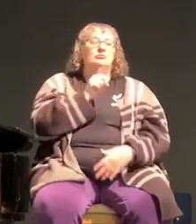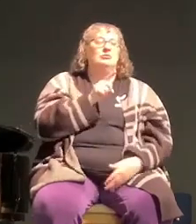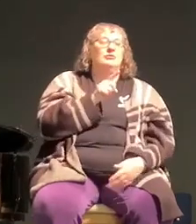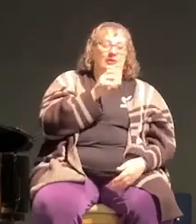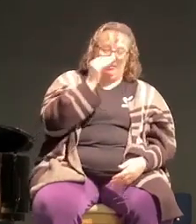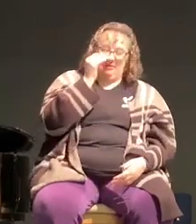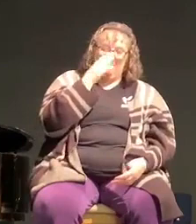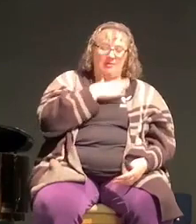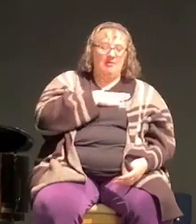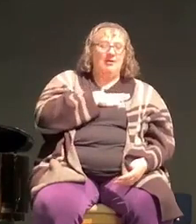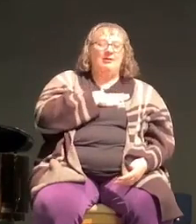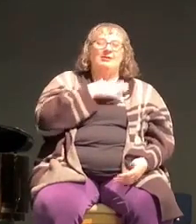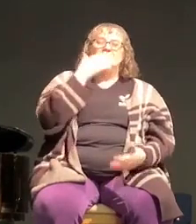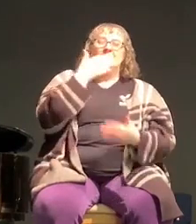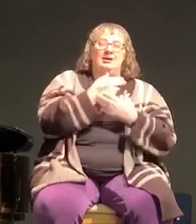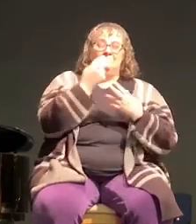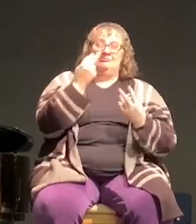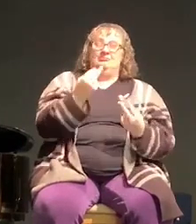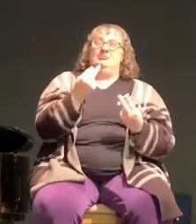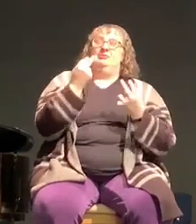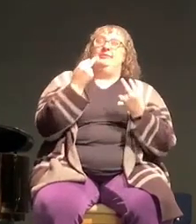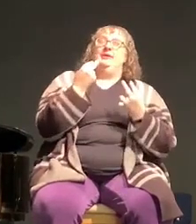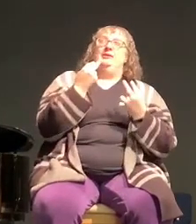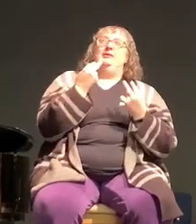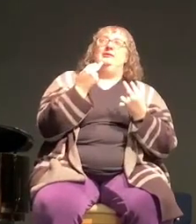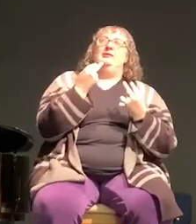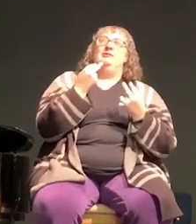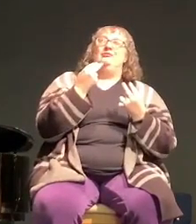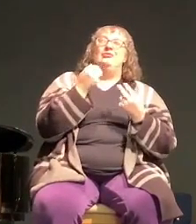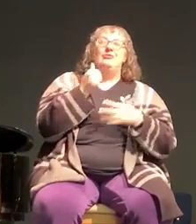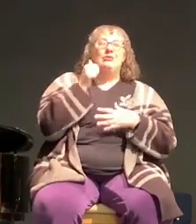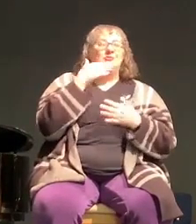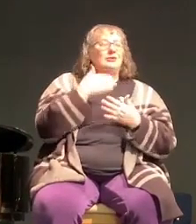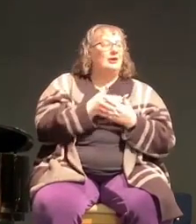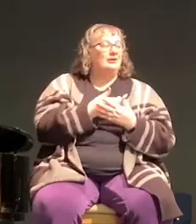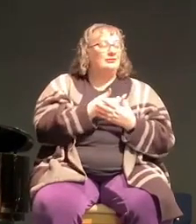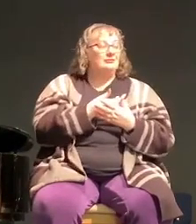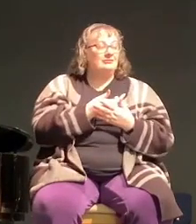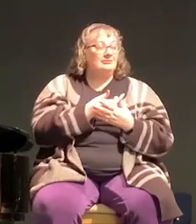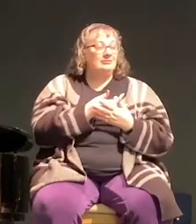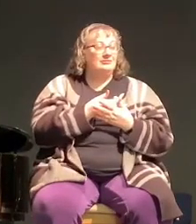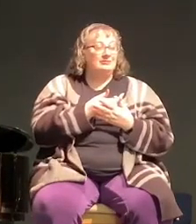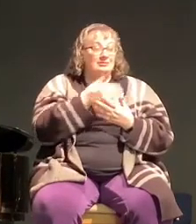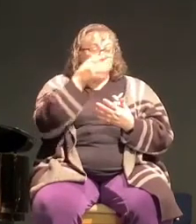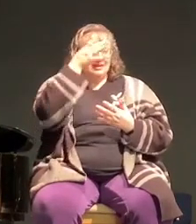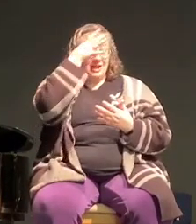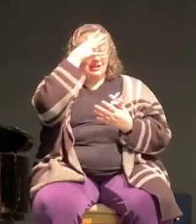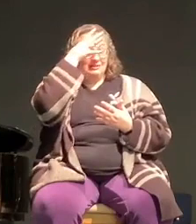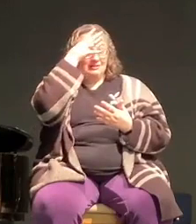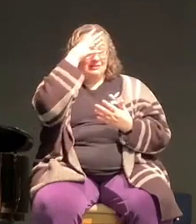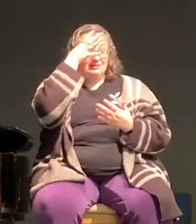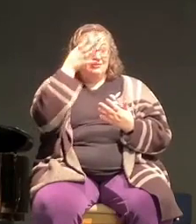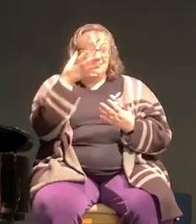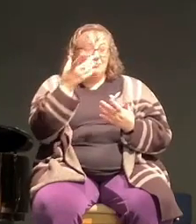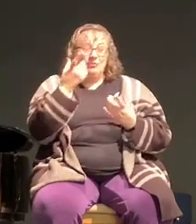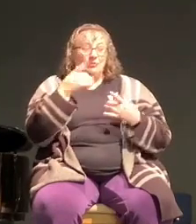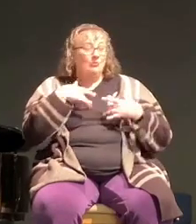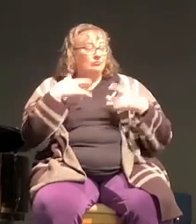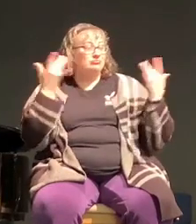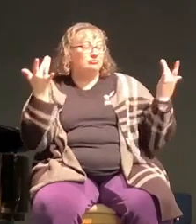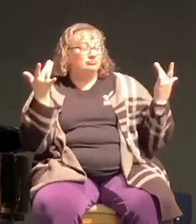about my own son looking at me, your own child just saying, "Dad, what's going